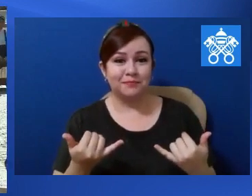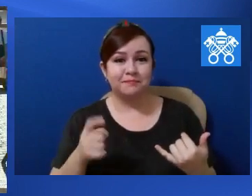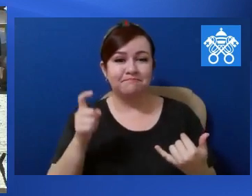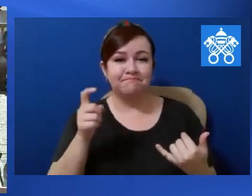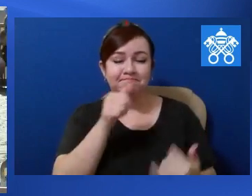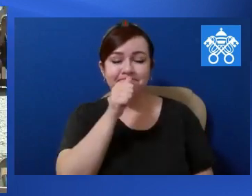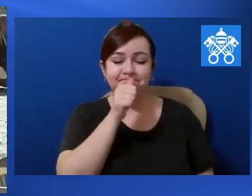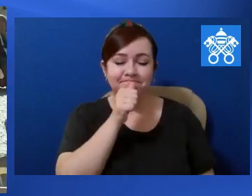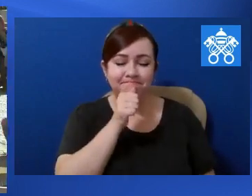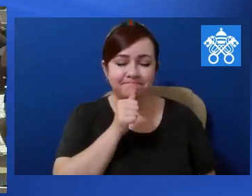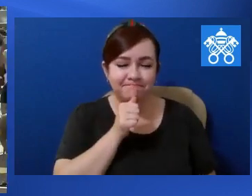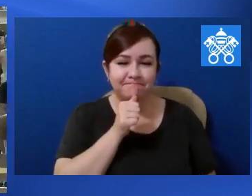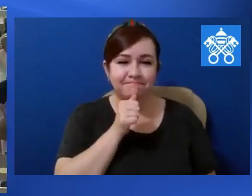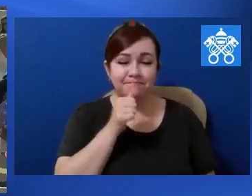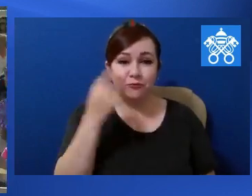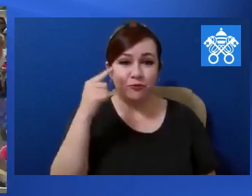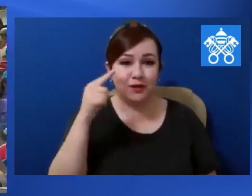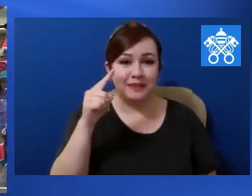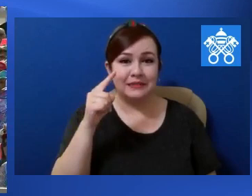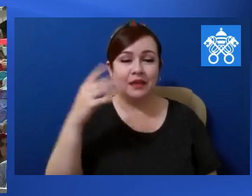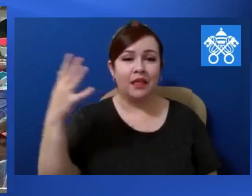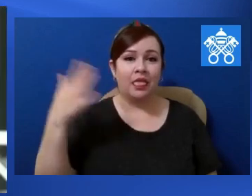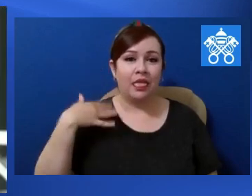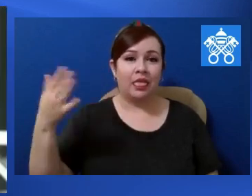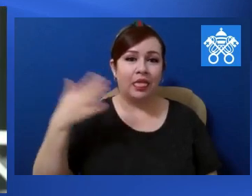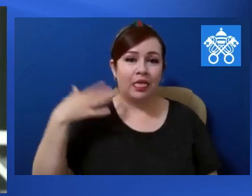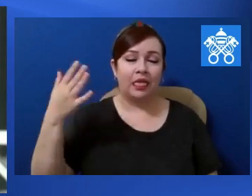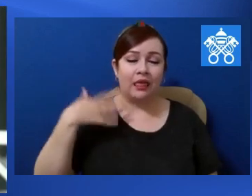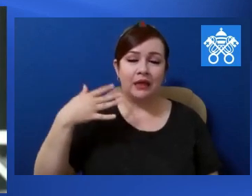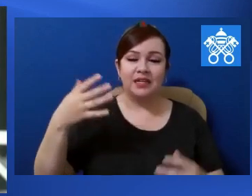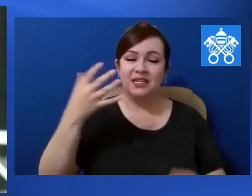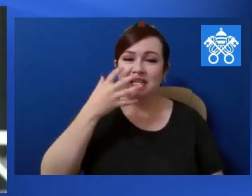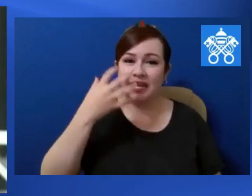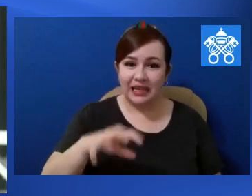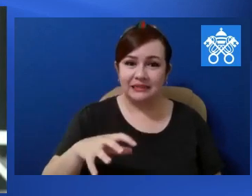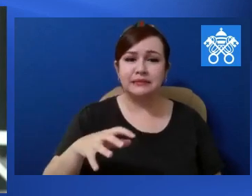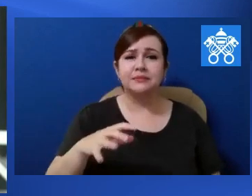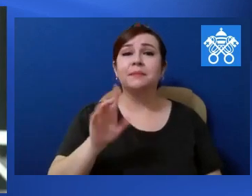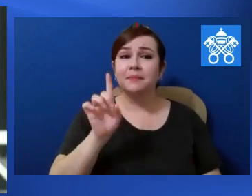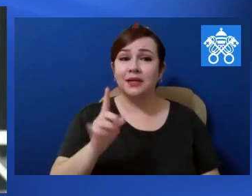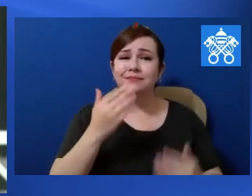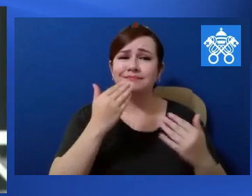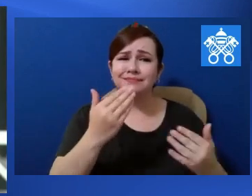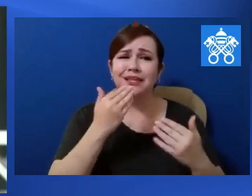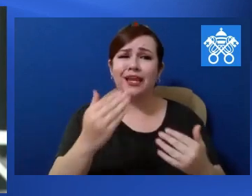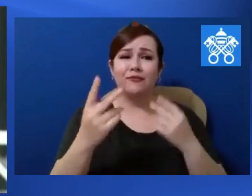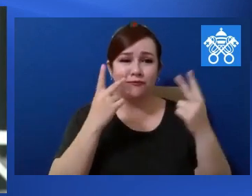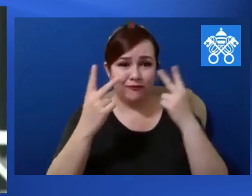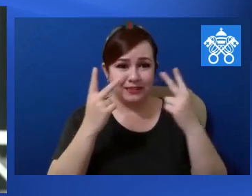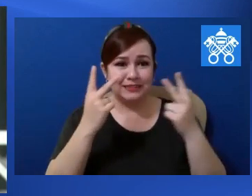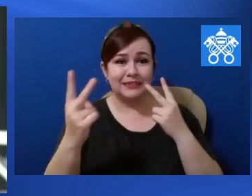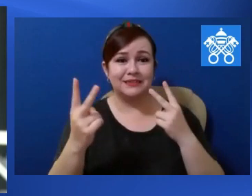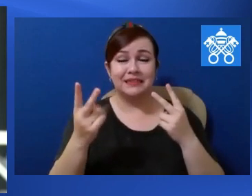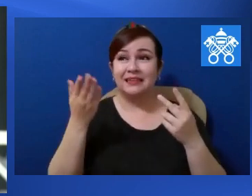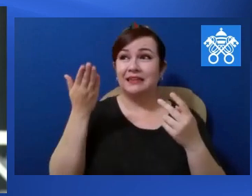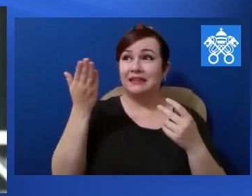Oggi dobbiamo avere un po' di pazienza con questo caldo, no? E grazie di venire con questo caldo,